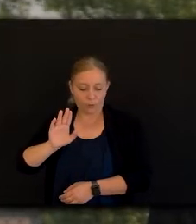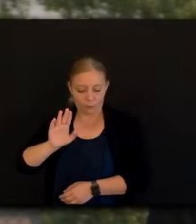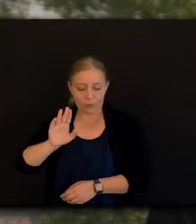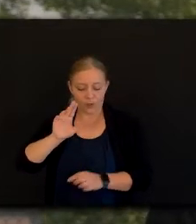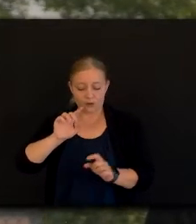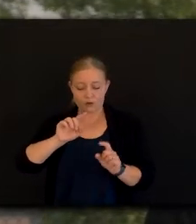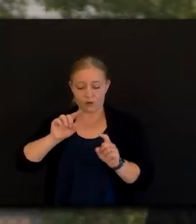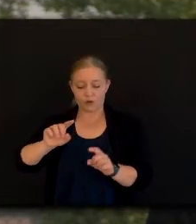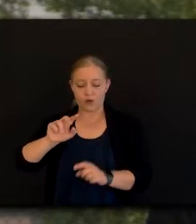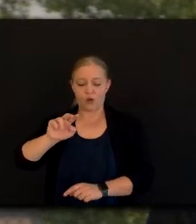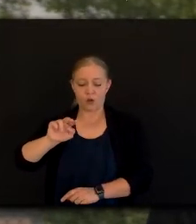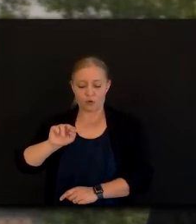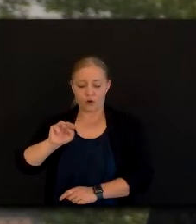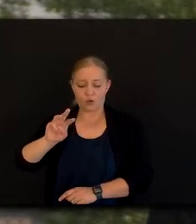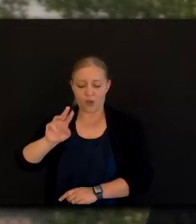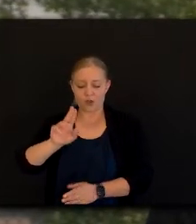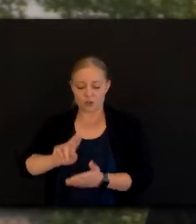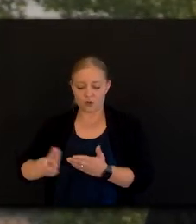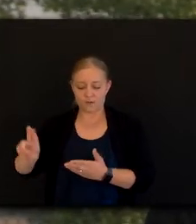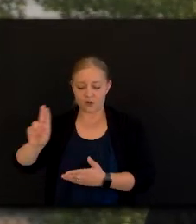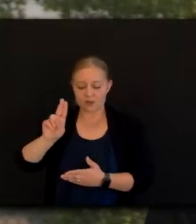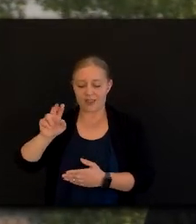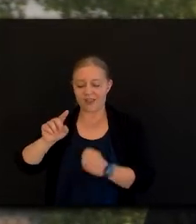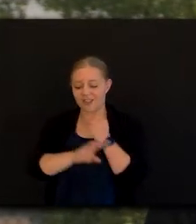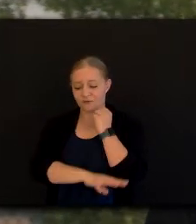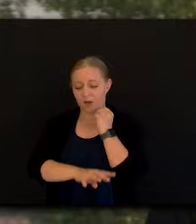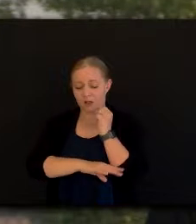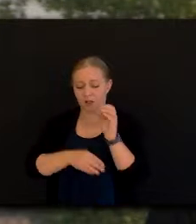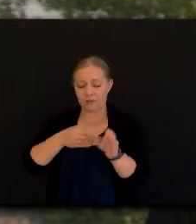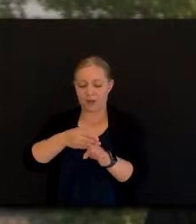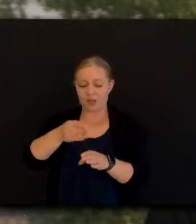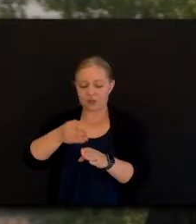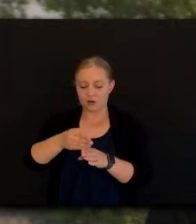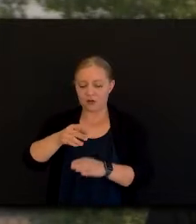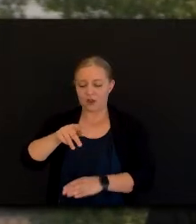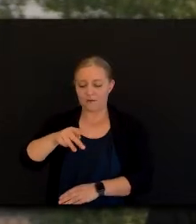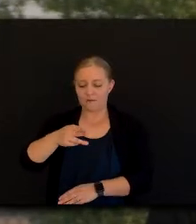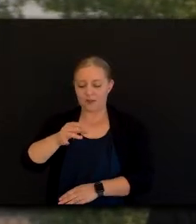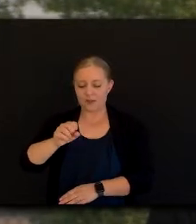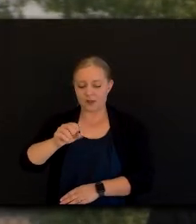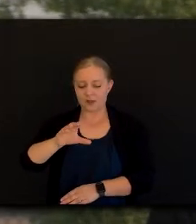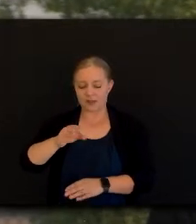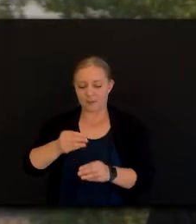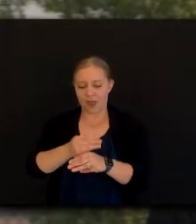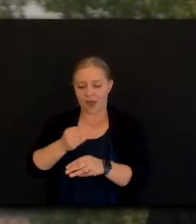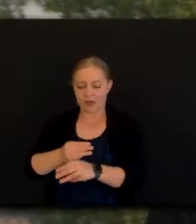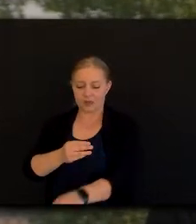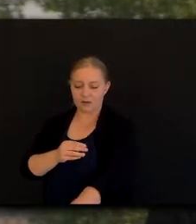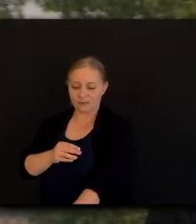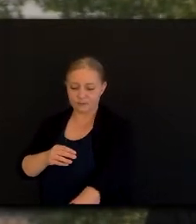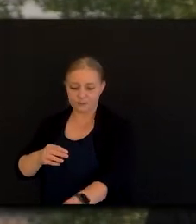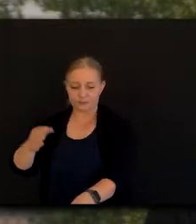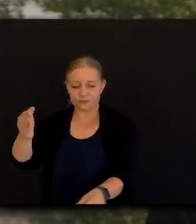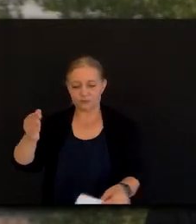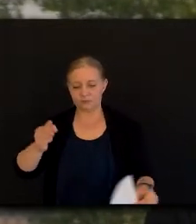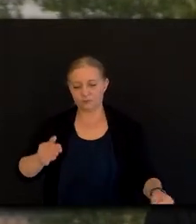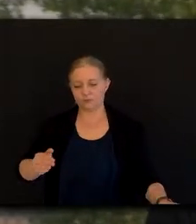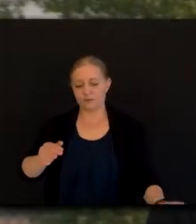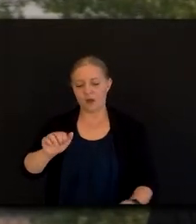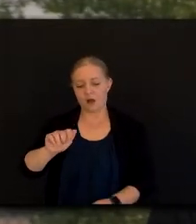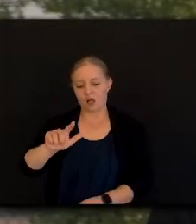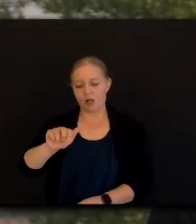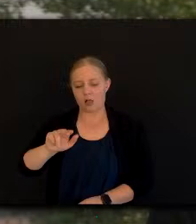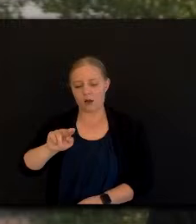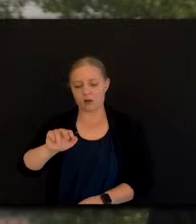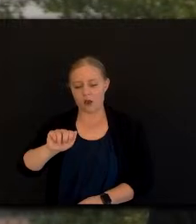will attend Northwestern University this fall and major in physics and mathematics. Alana Schmalzried-Lugo.